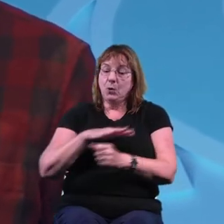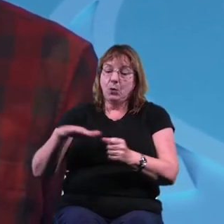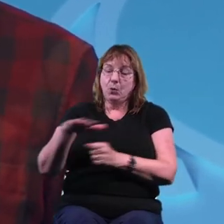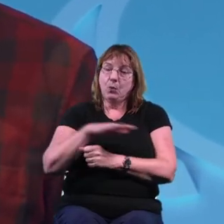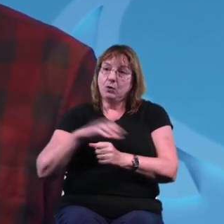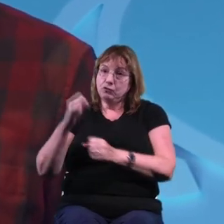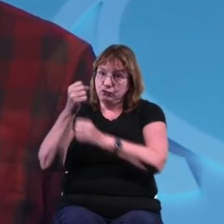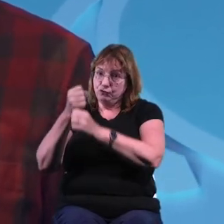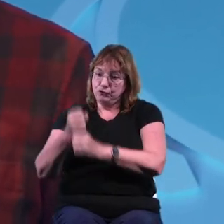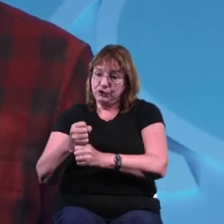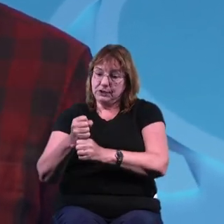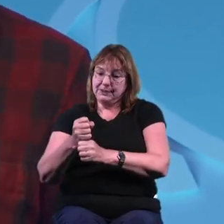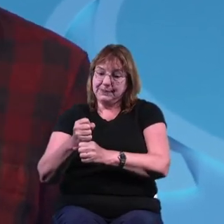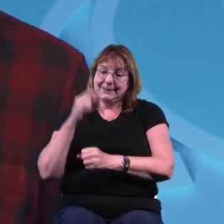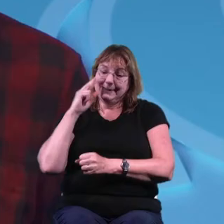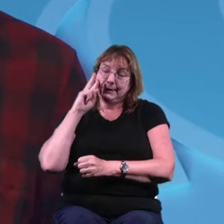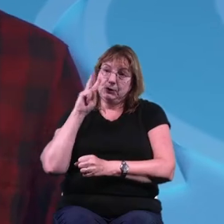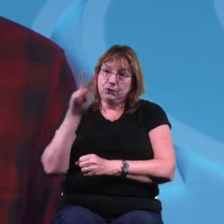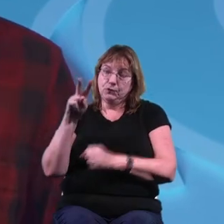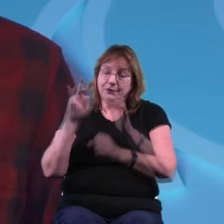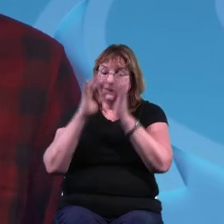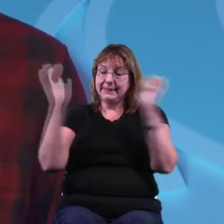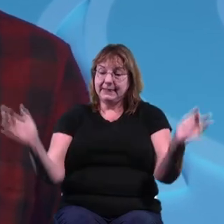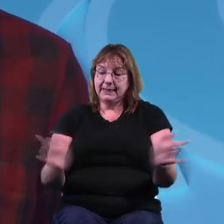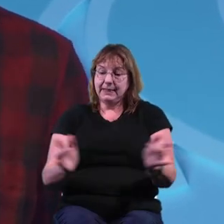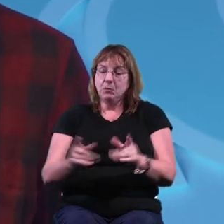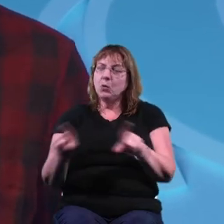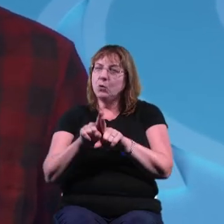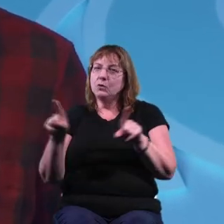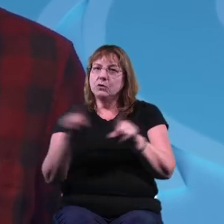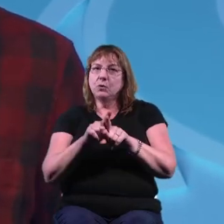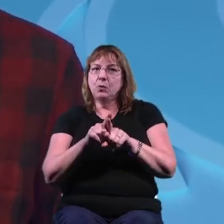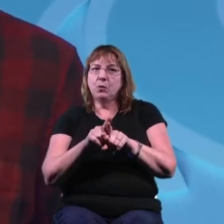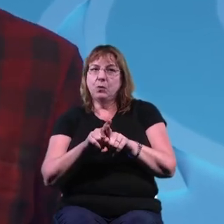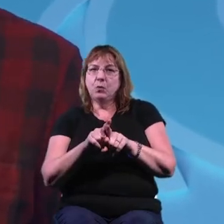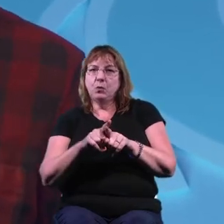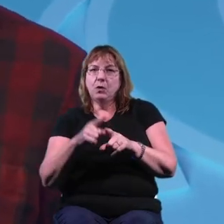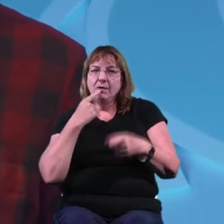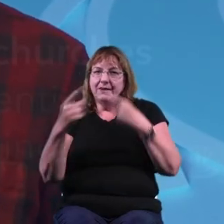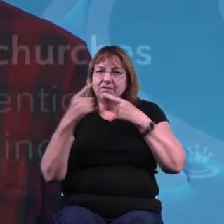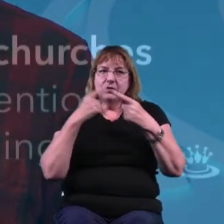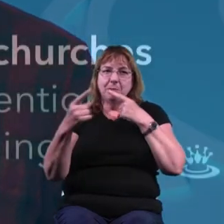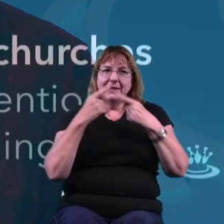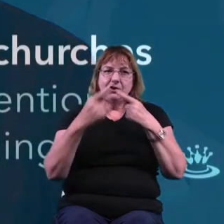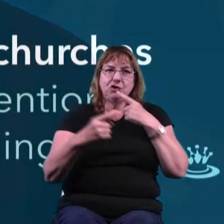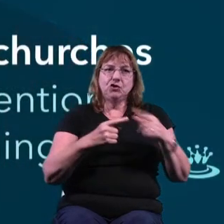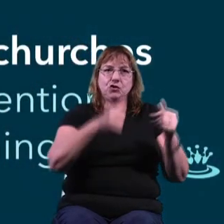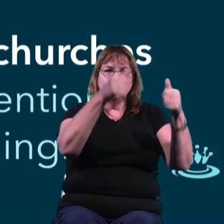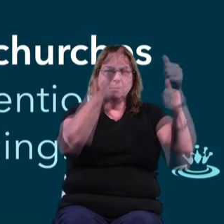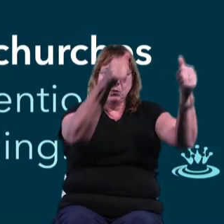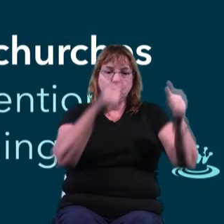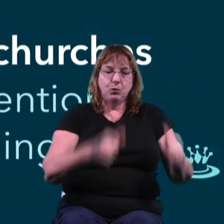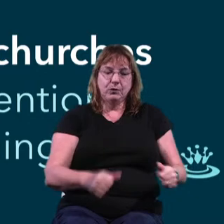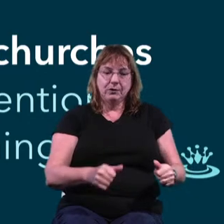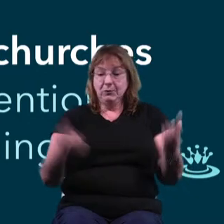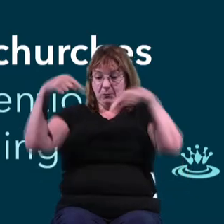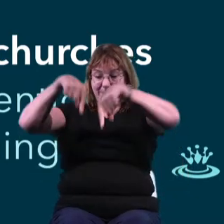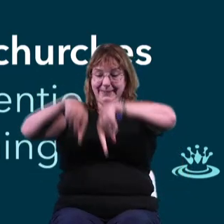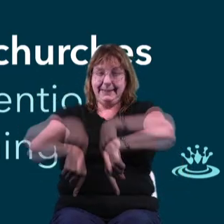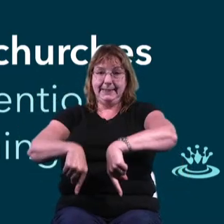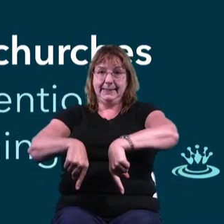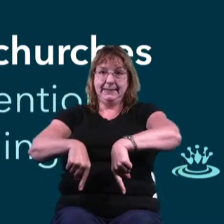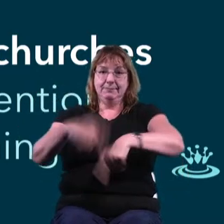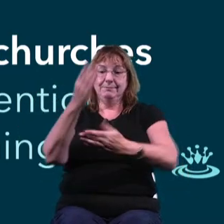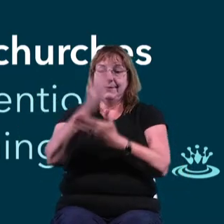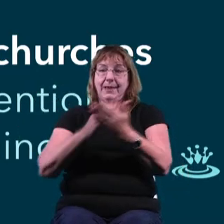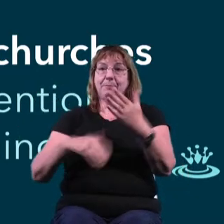those on the website and also on the info boards on your way out. We'll be in here at 10:30 tomorrow morning for